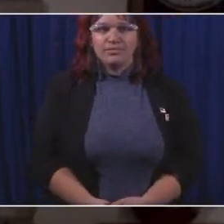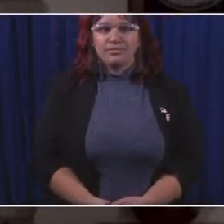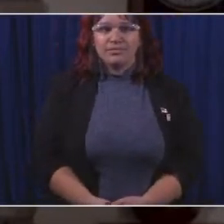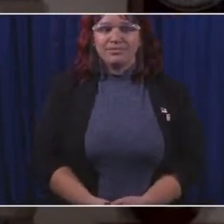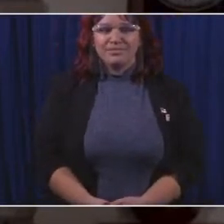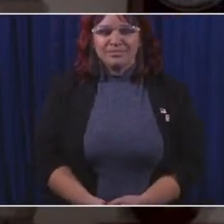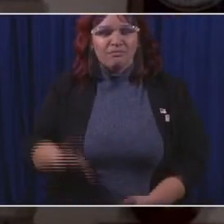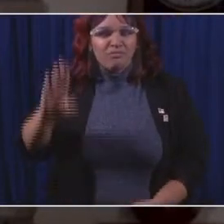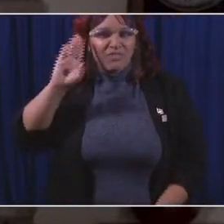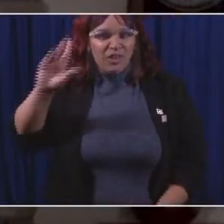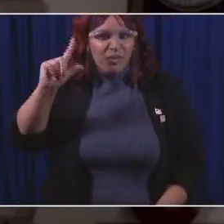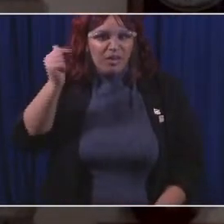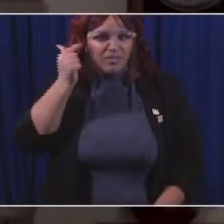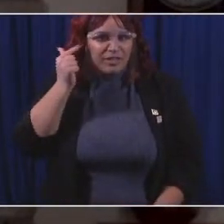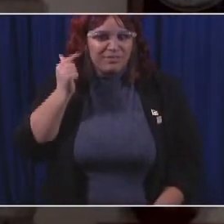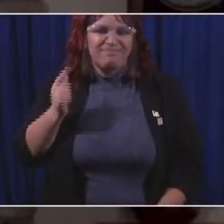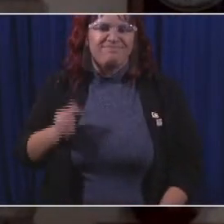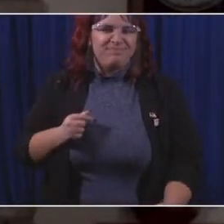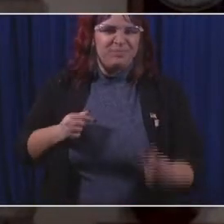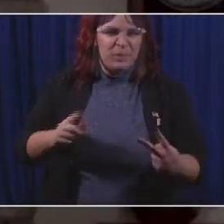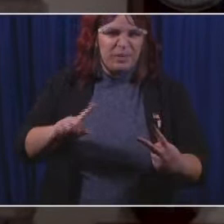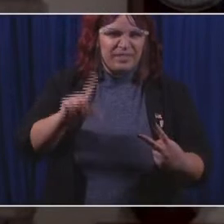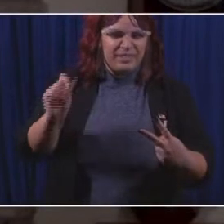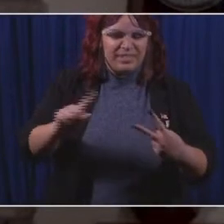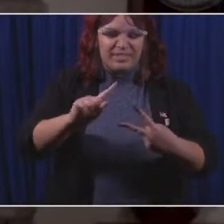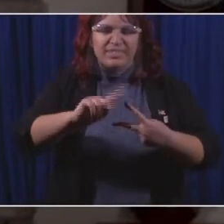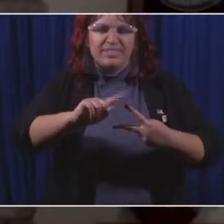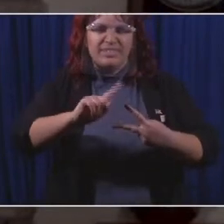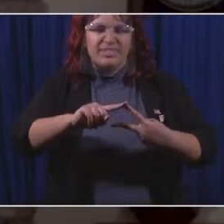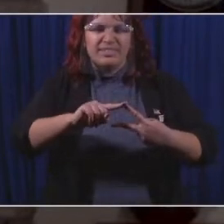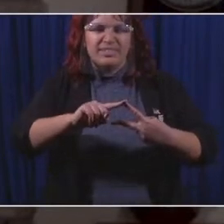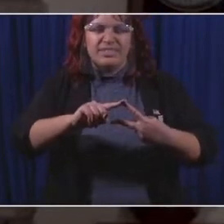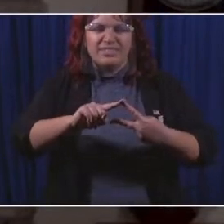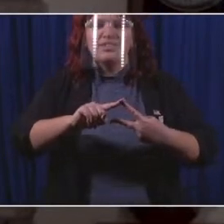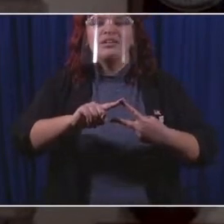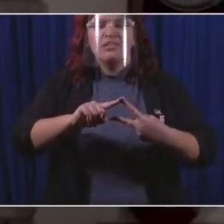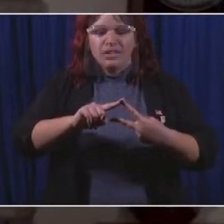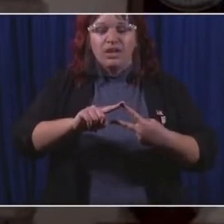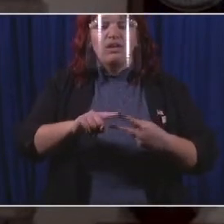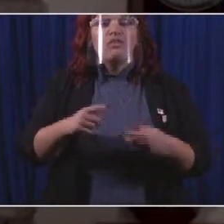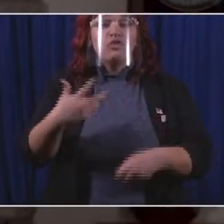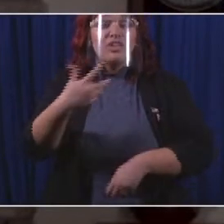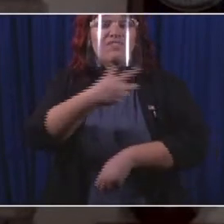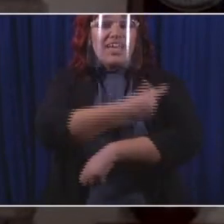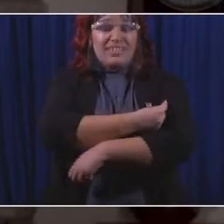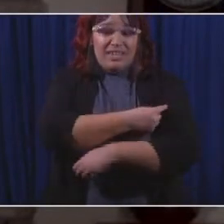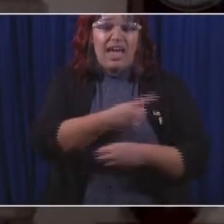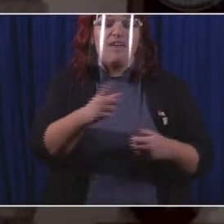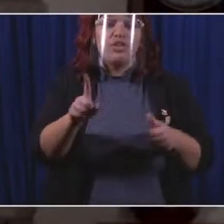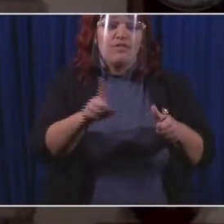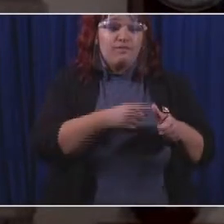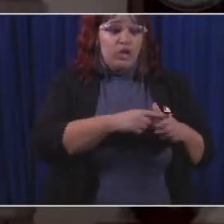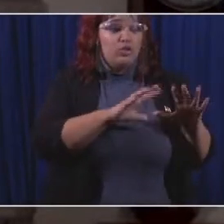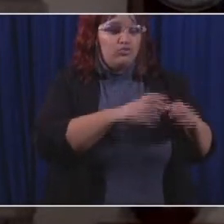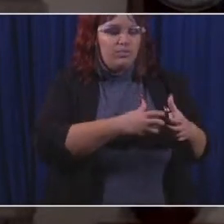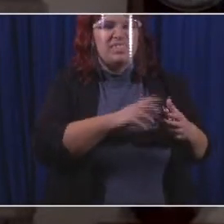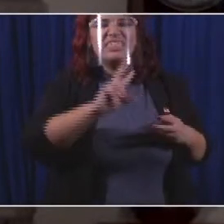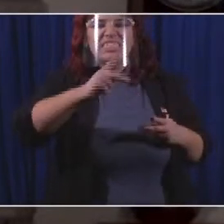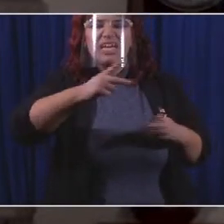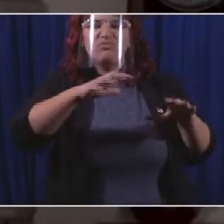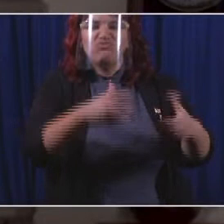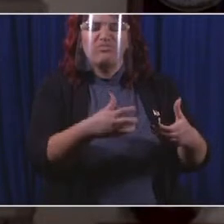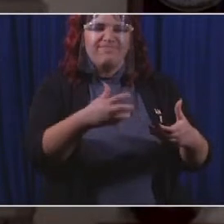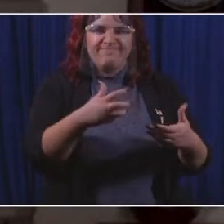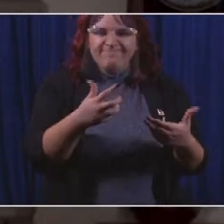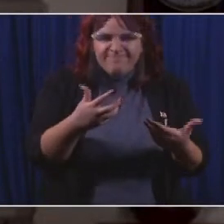Hi, Governor. Two quick questions. First, what's round 2 shaping up to look like for this vaccine? And secondly, your